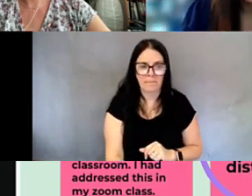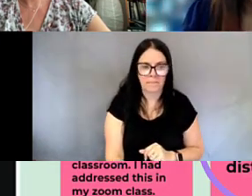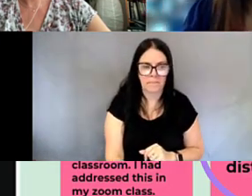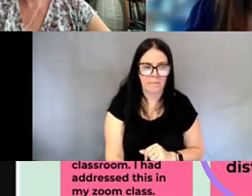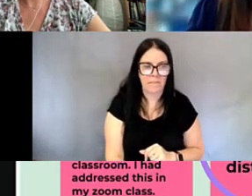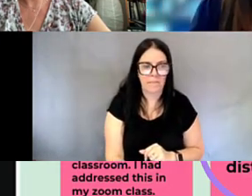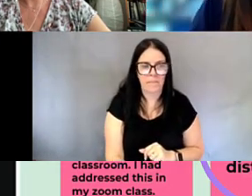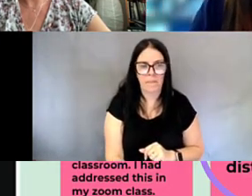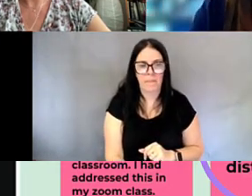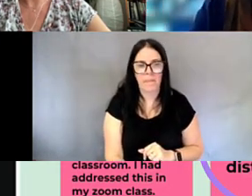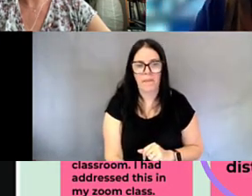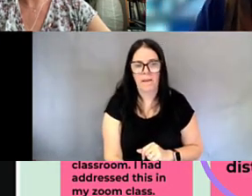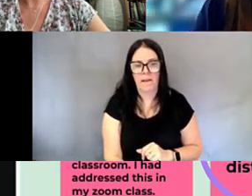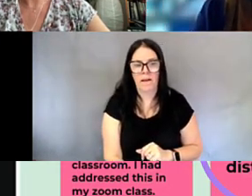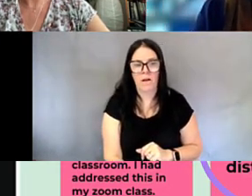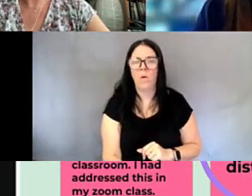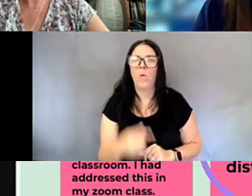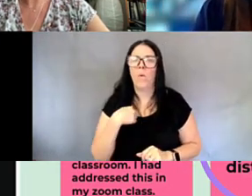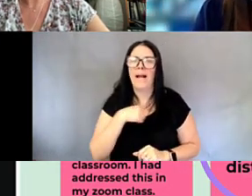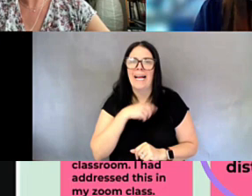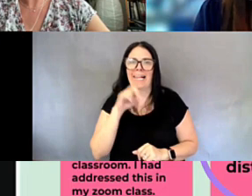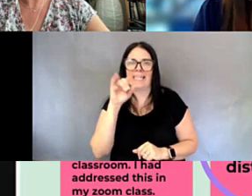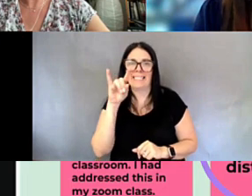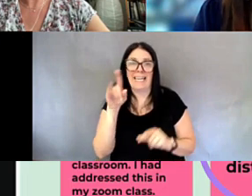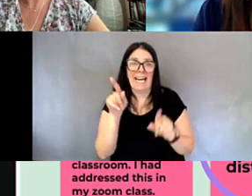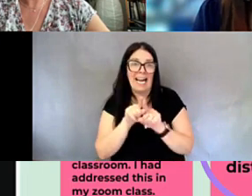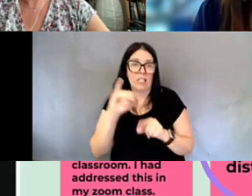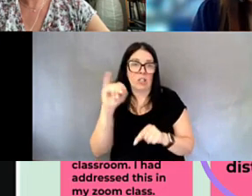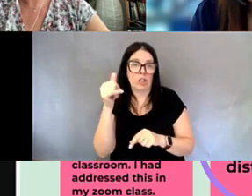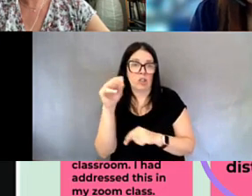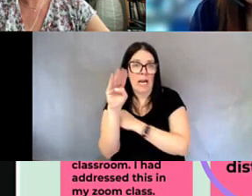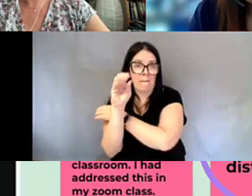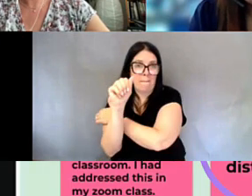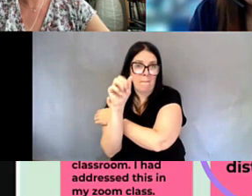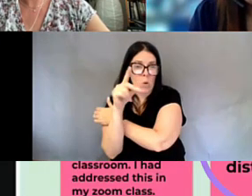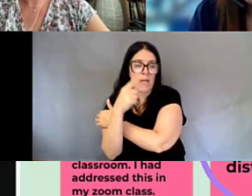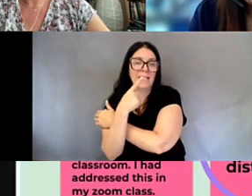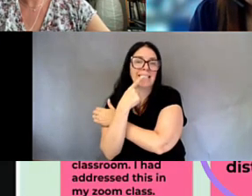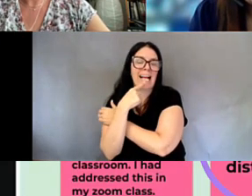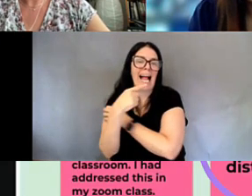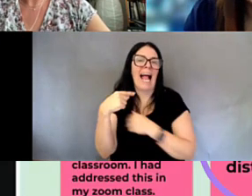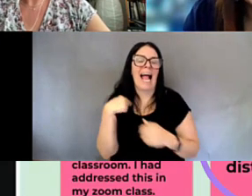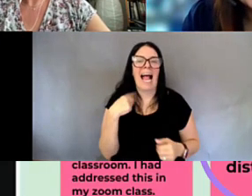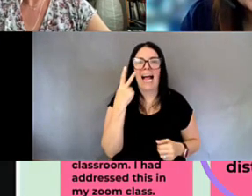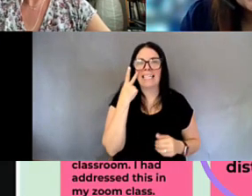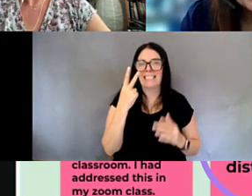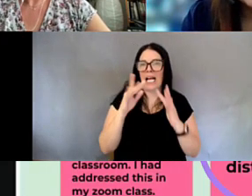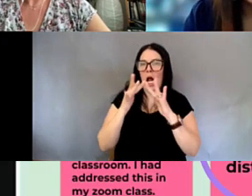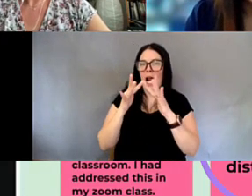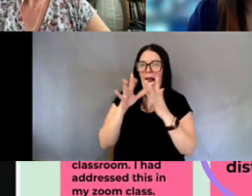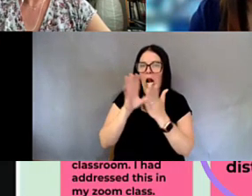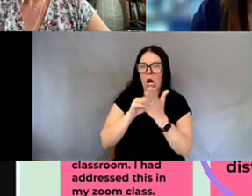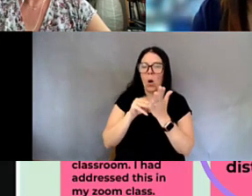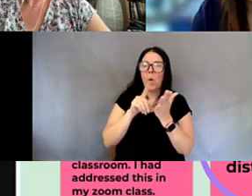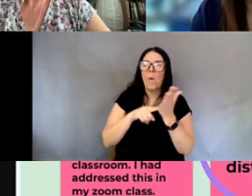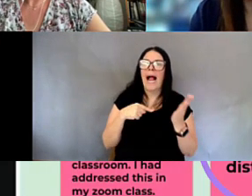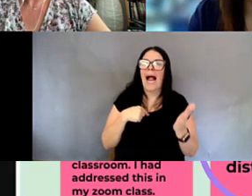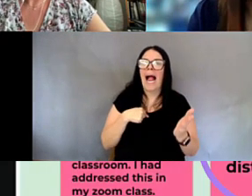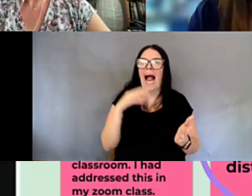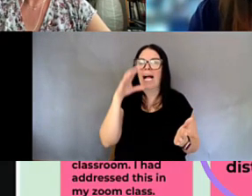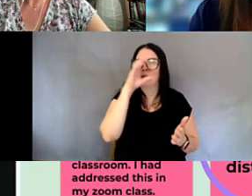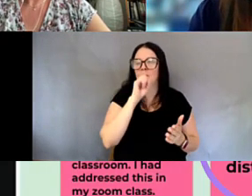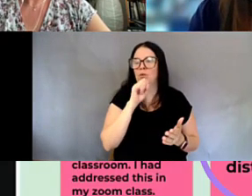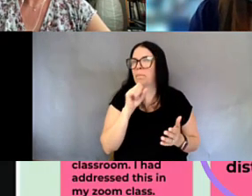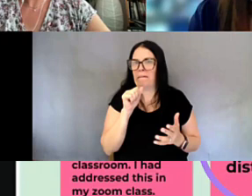as a Jamboard, and you can see that they said things like, I see online learning without what I would assume to be low participation